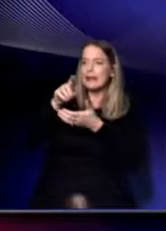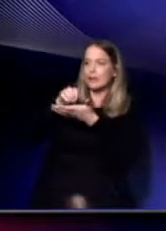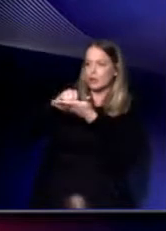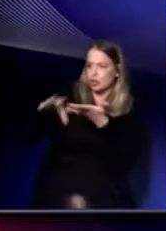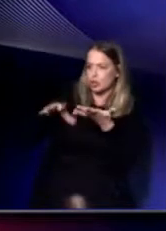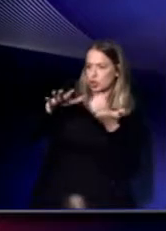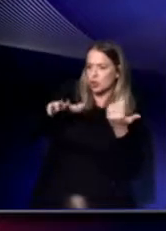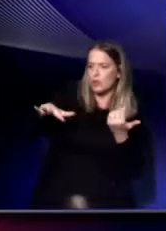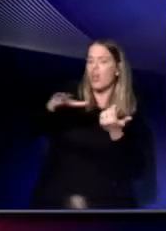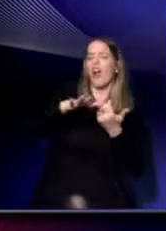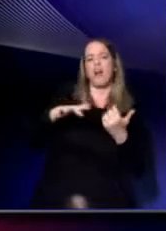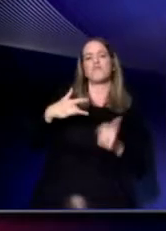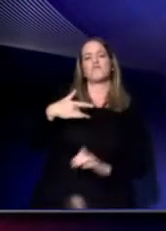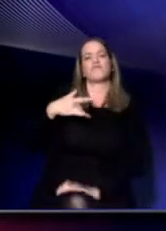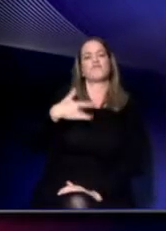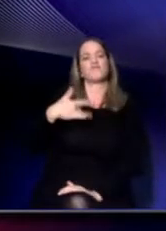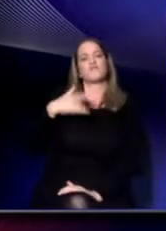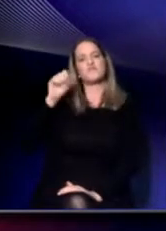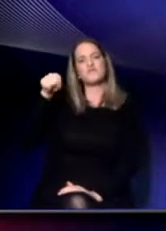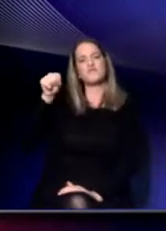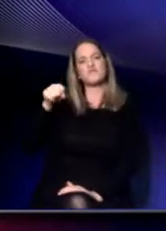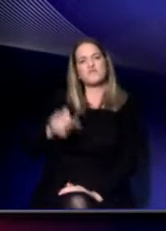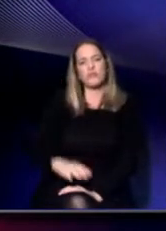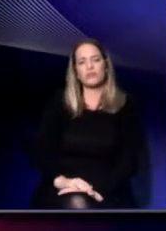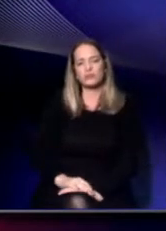I would assume. I could be off base, but